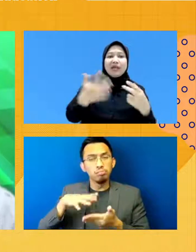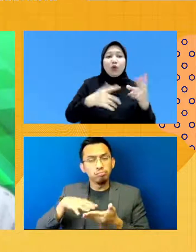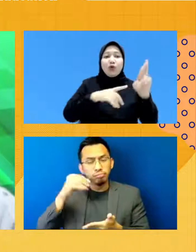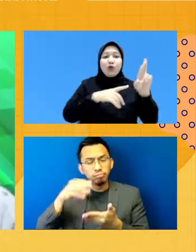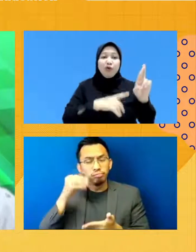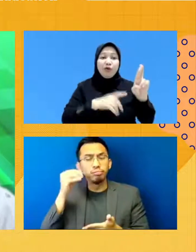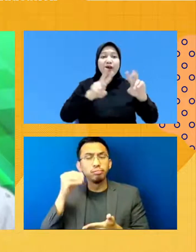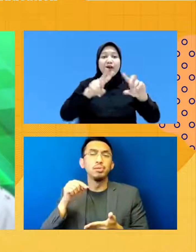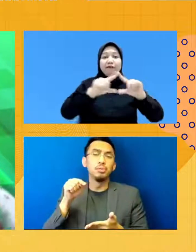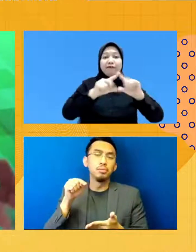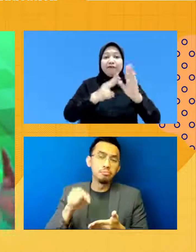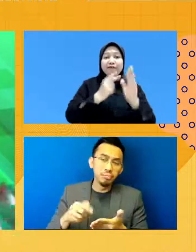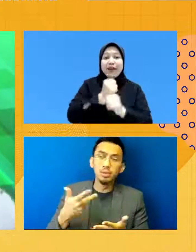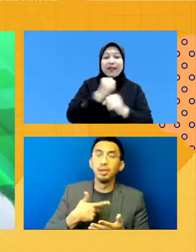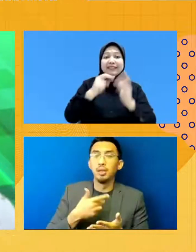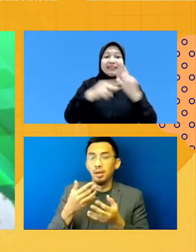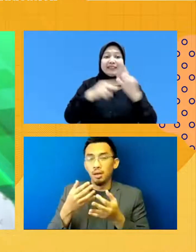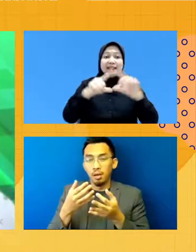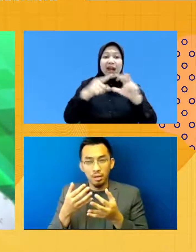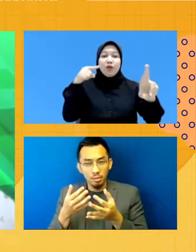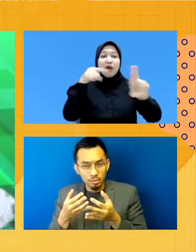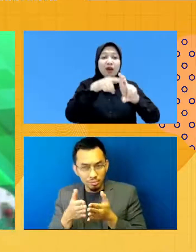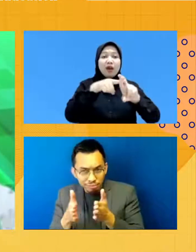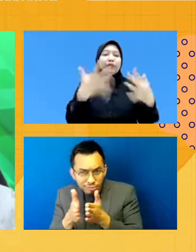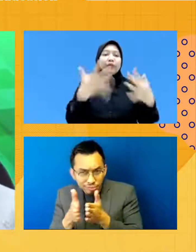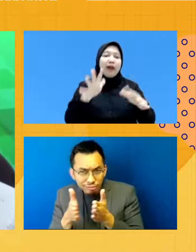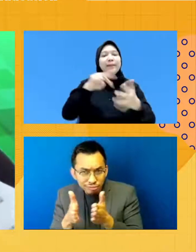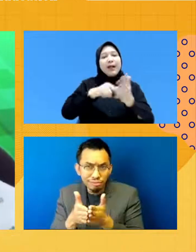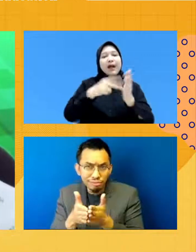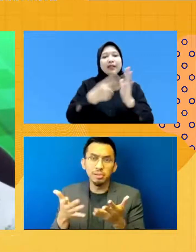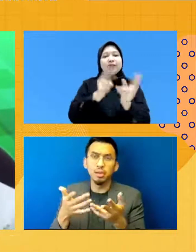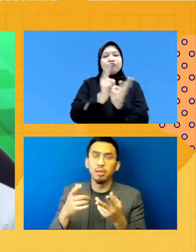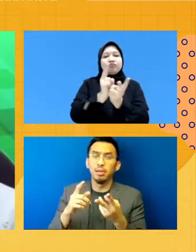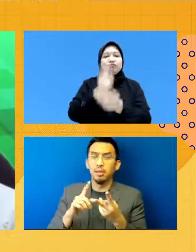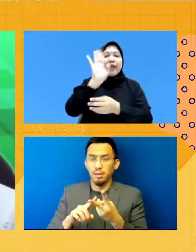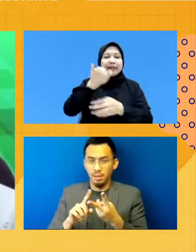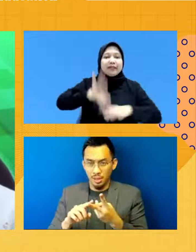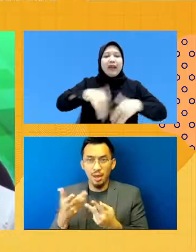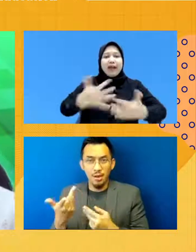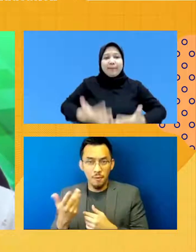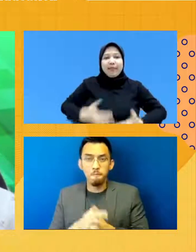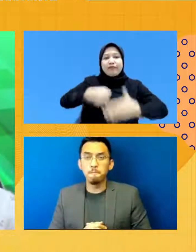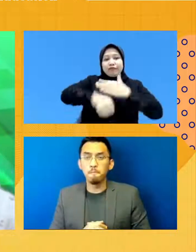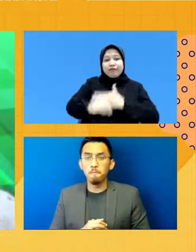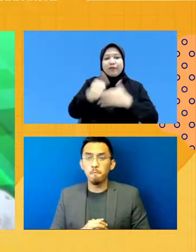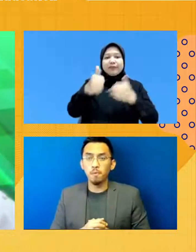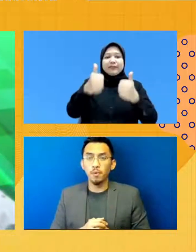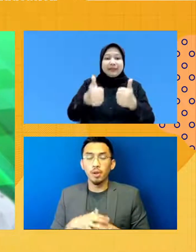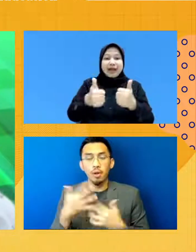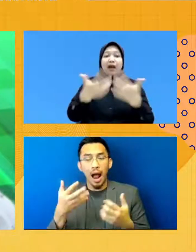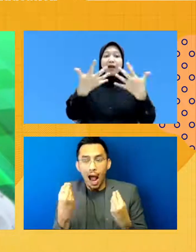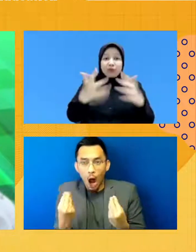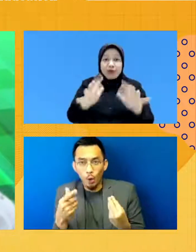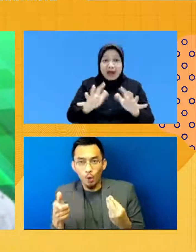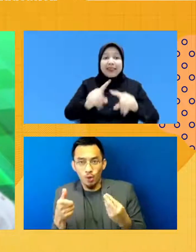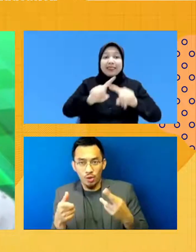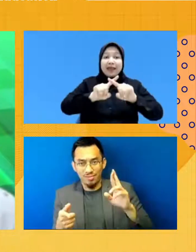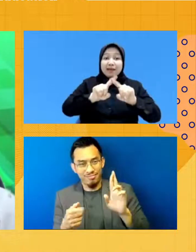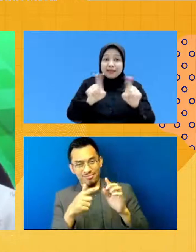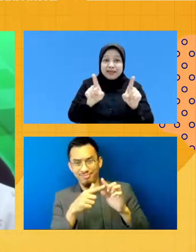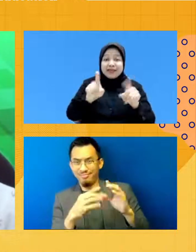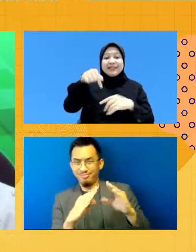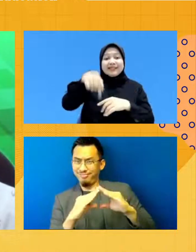we were told when we were in school. But now we know that actually there are more ways to